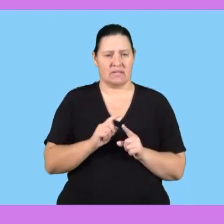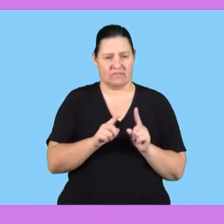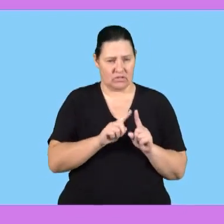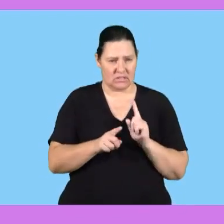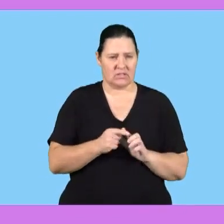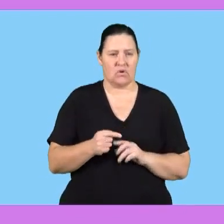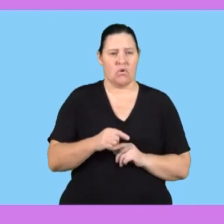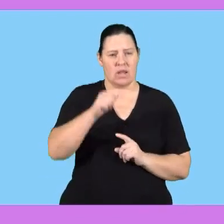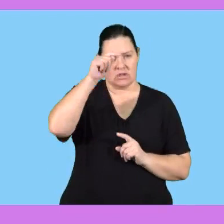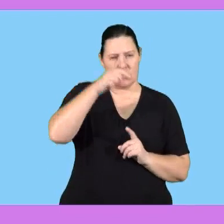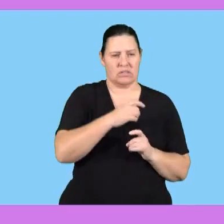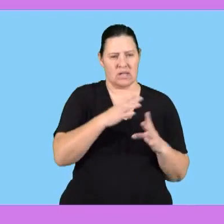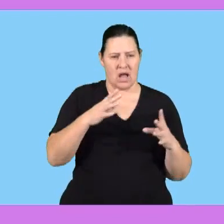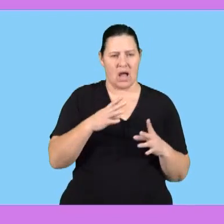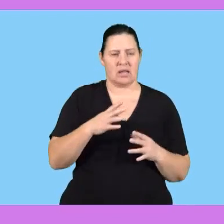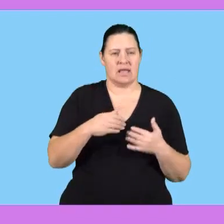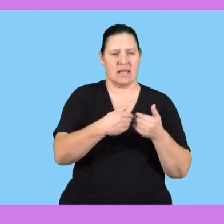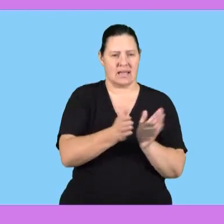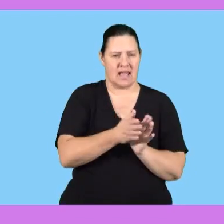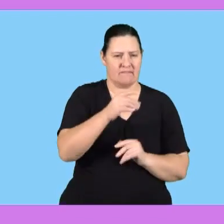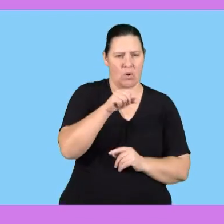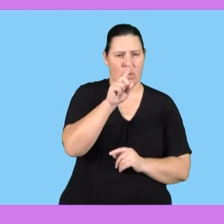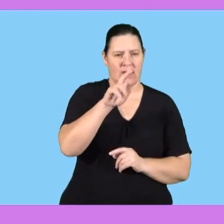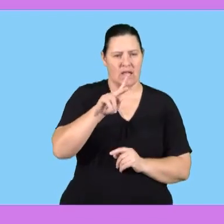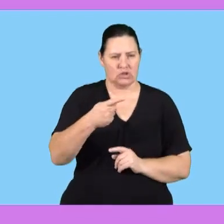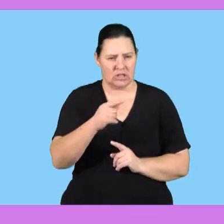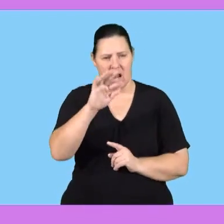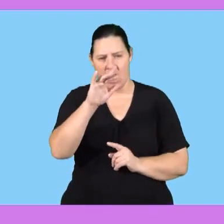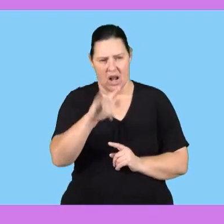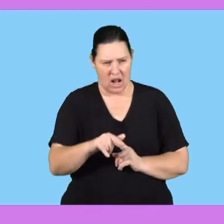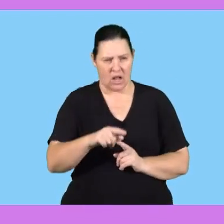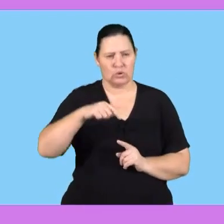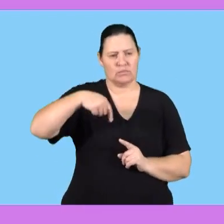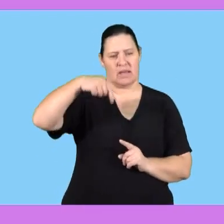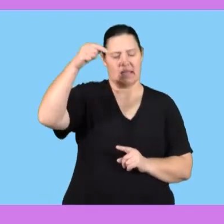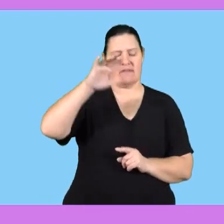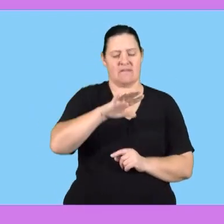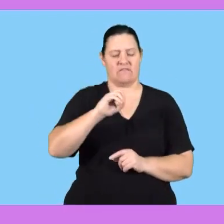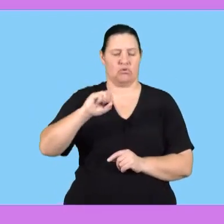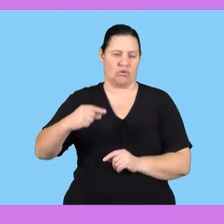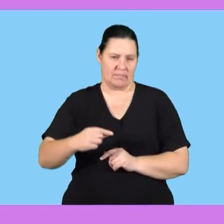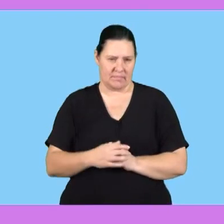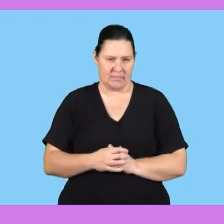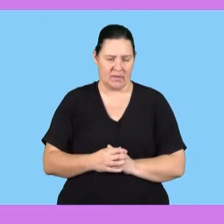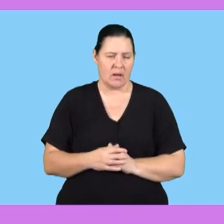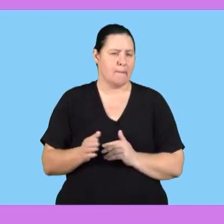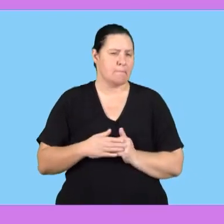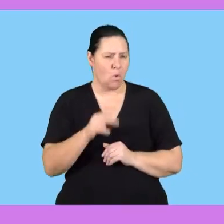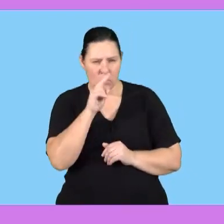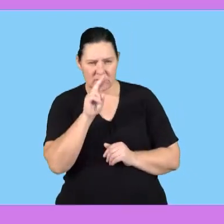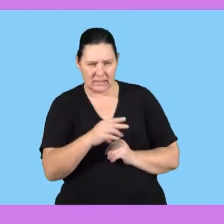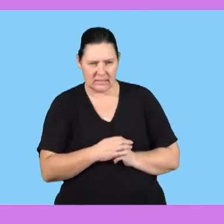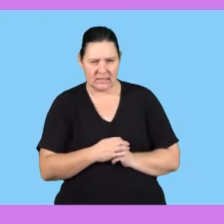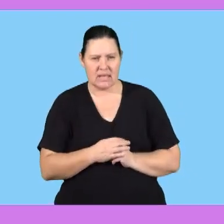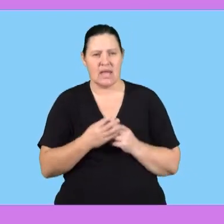Right, so there we see going down, starting at cake flour 1 kilograms all the way down to spaghetti 500 grams. What